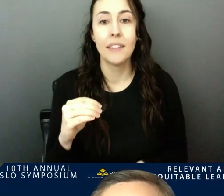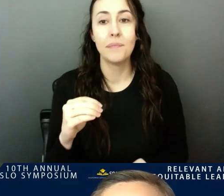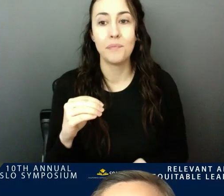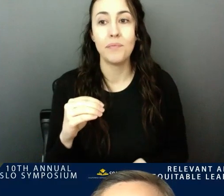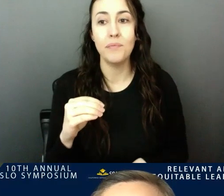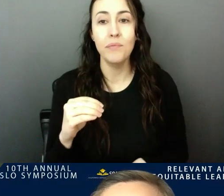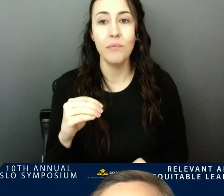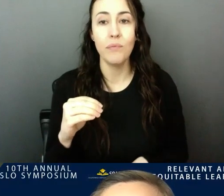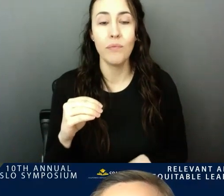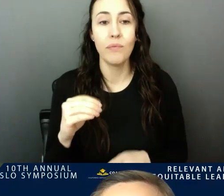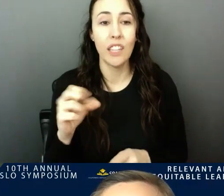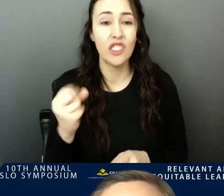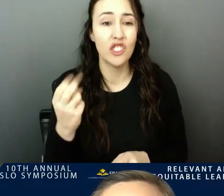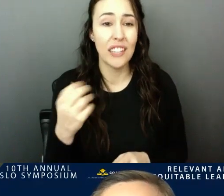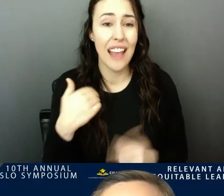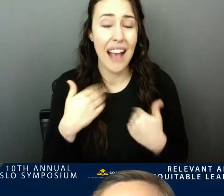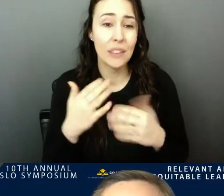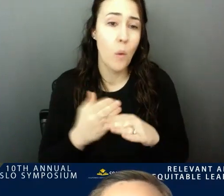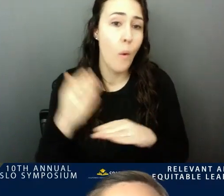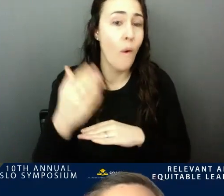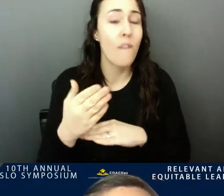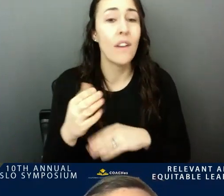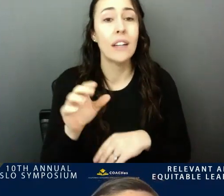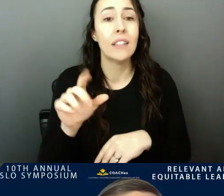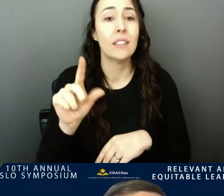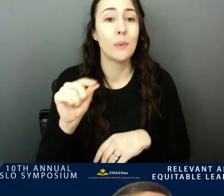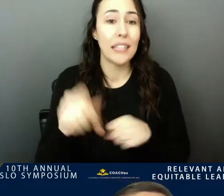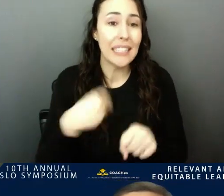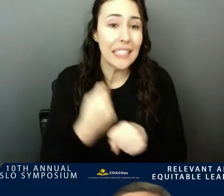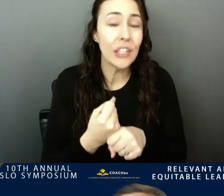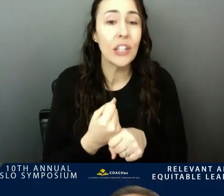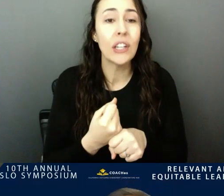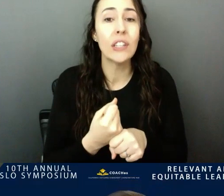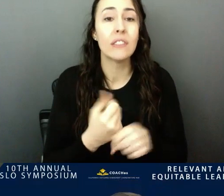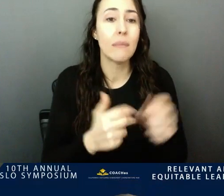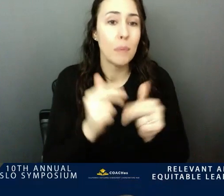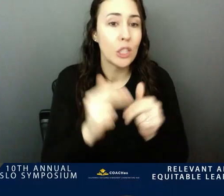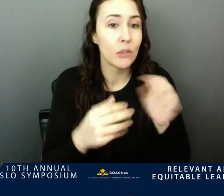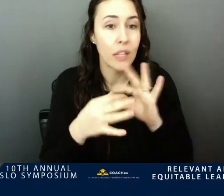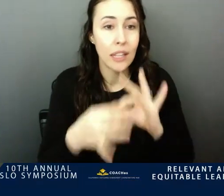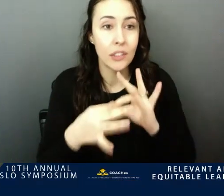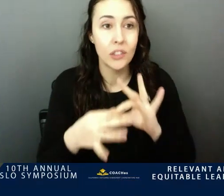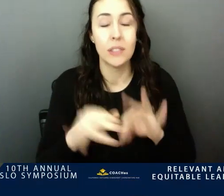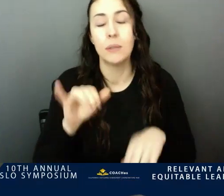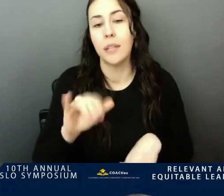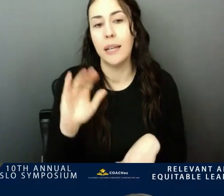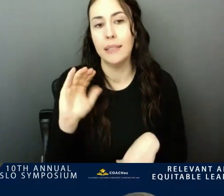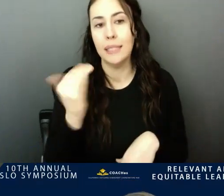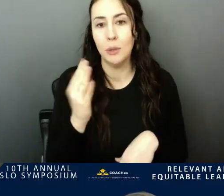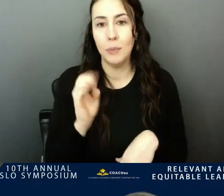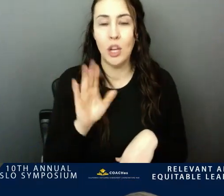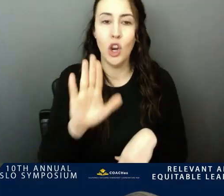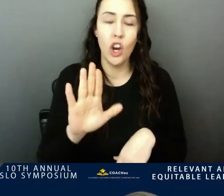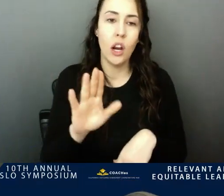she has over 2 decades of building relationships, which seems to be what her major focus